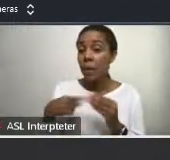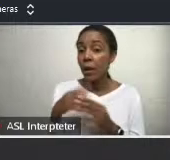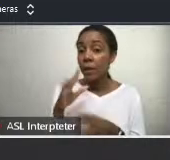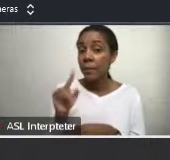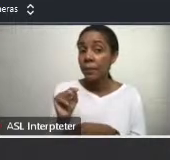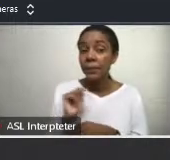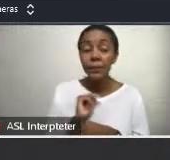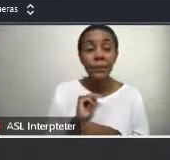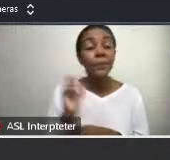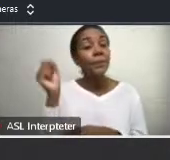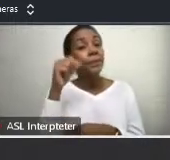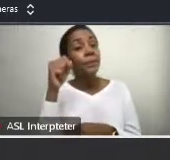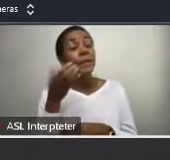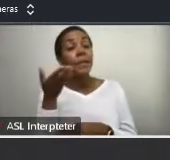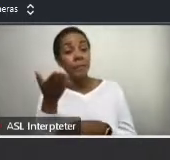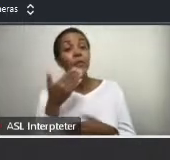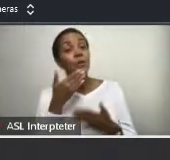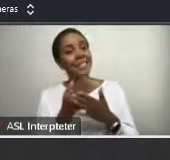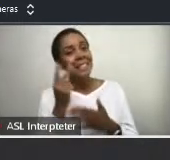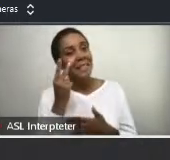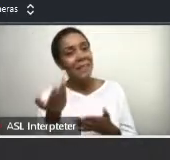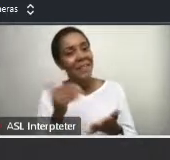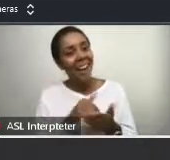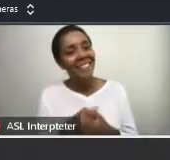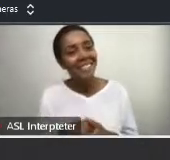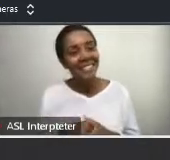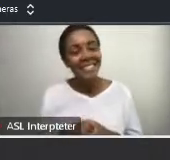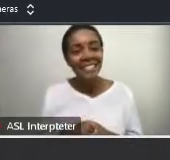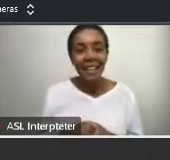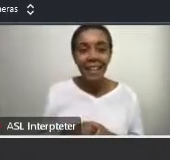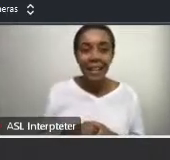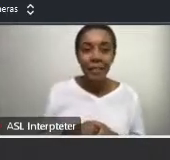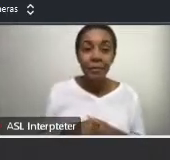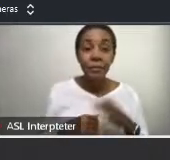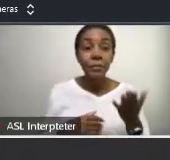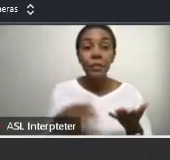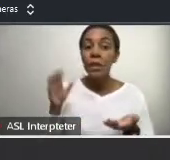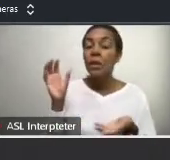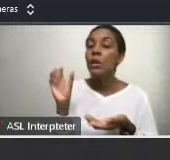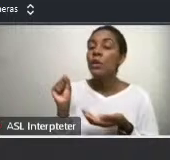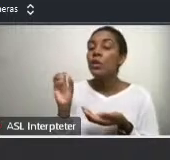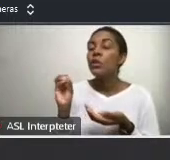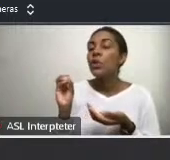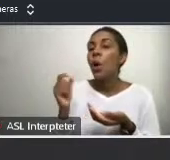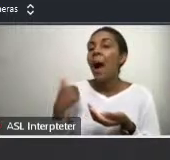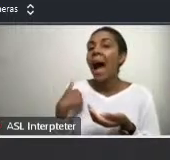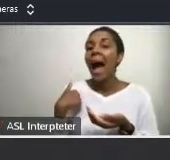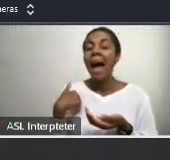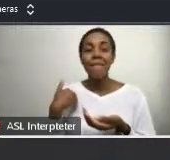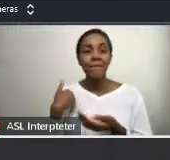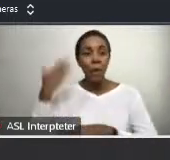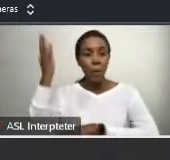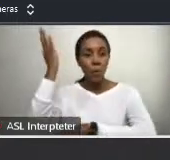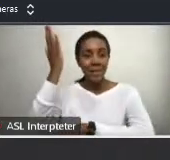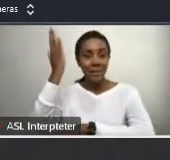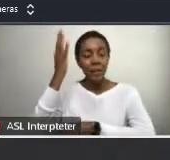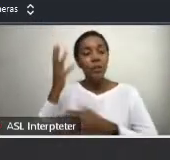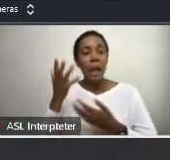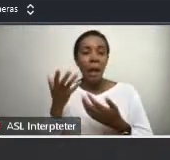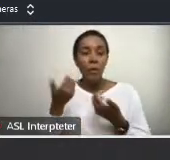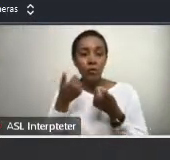Robert, Mr. Connect, good to see you again. Good to see you. So, I had a presentation. I'm going to try